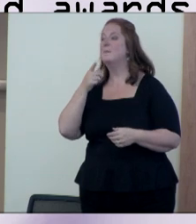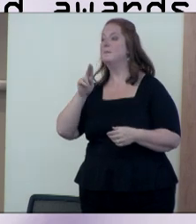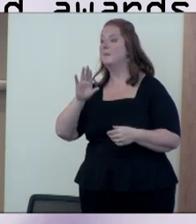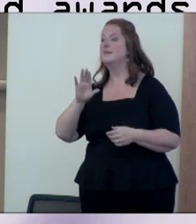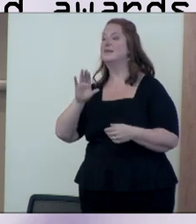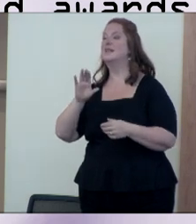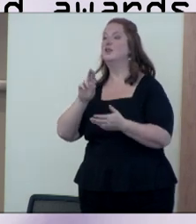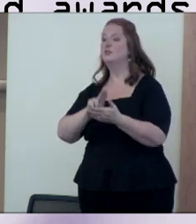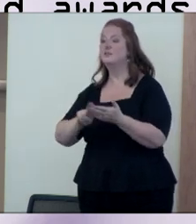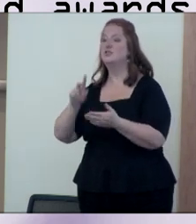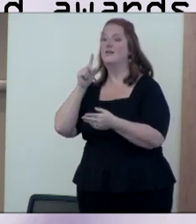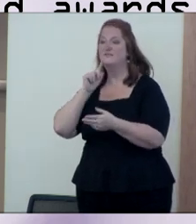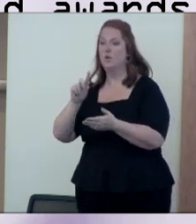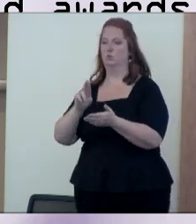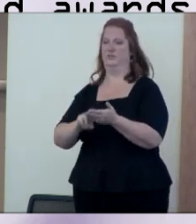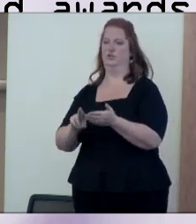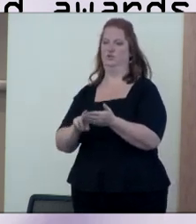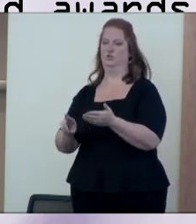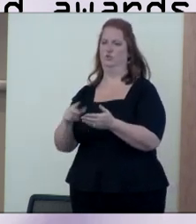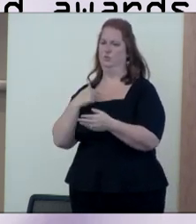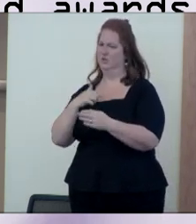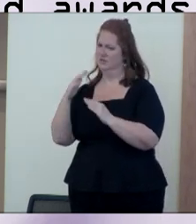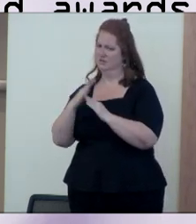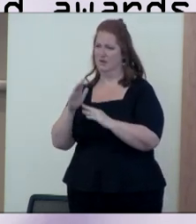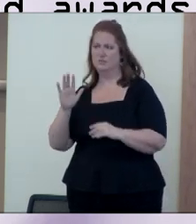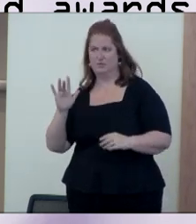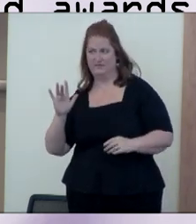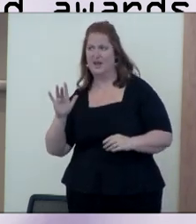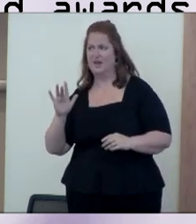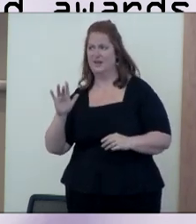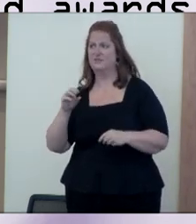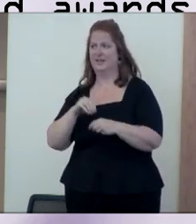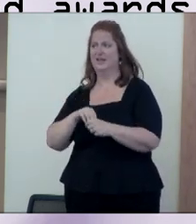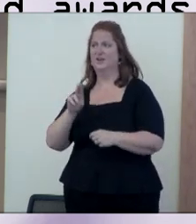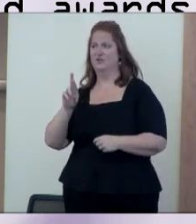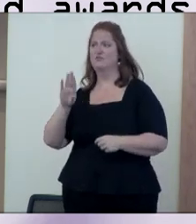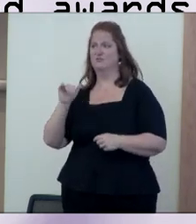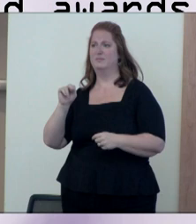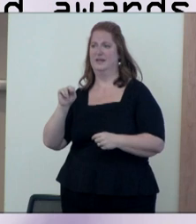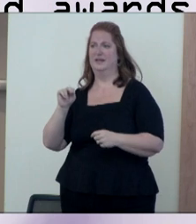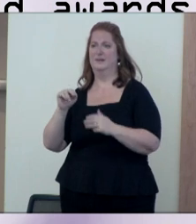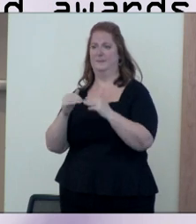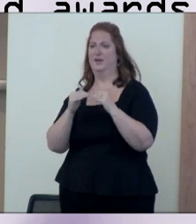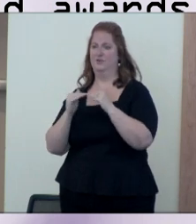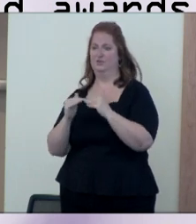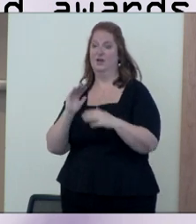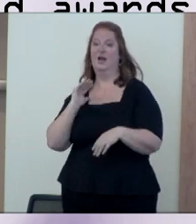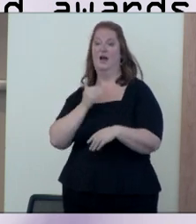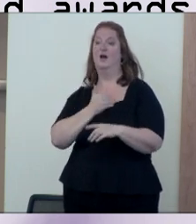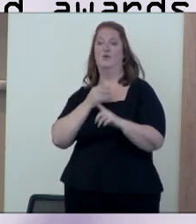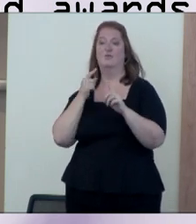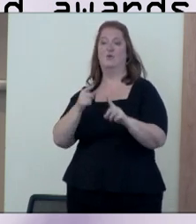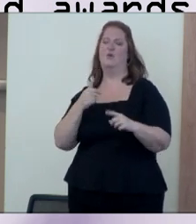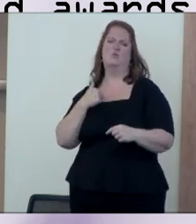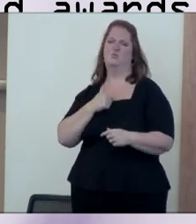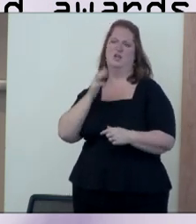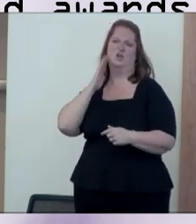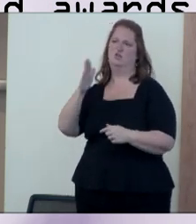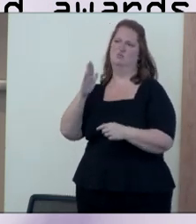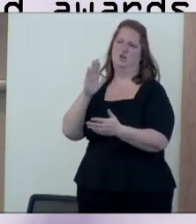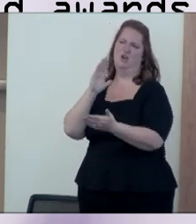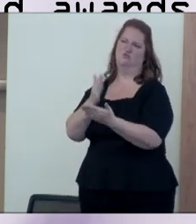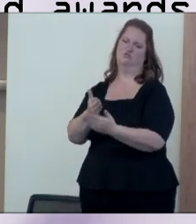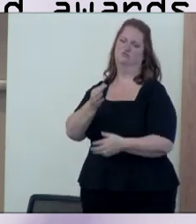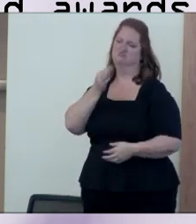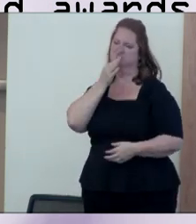in research. And we're going to be top 25 among our urban peers. At the rate we're going, we're there.